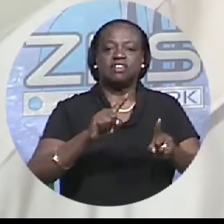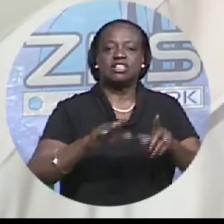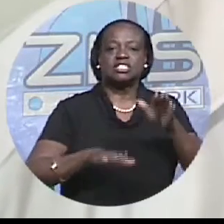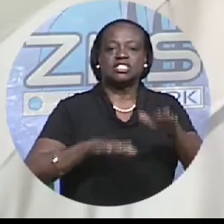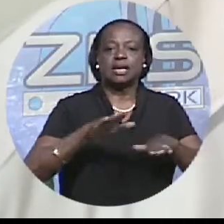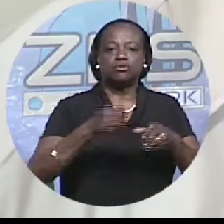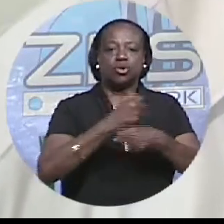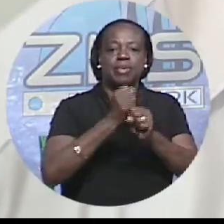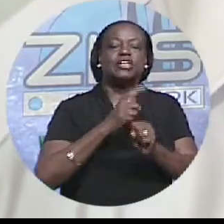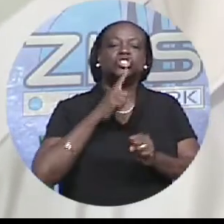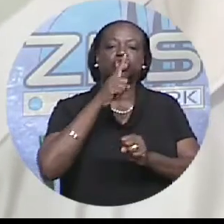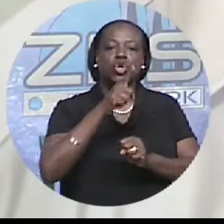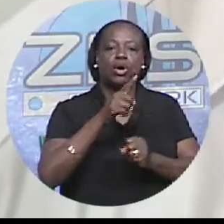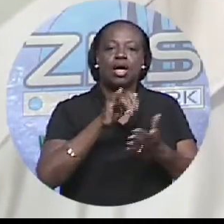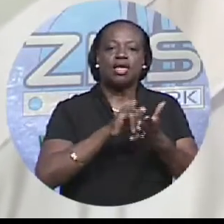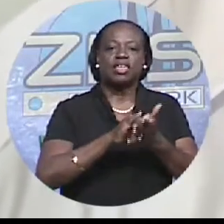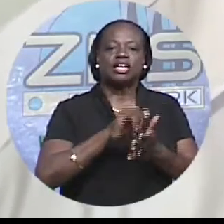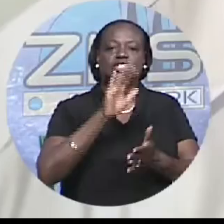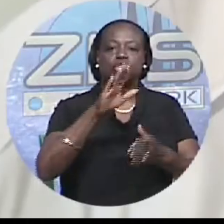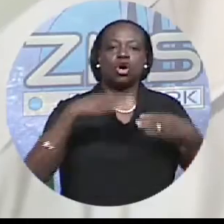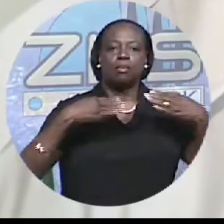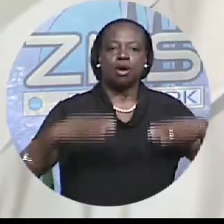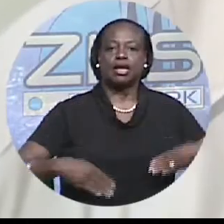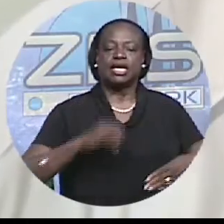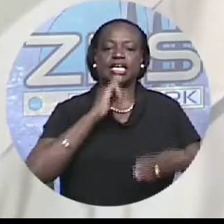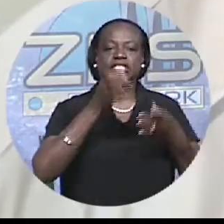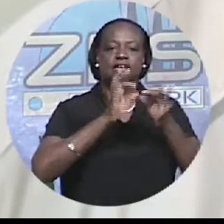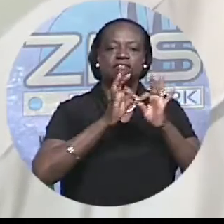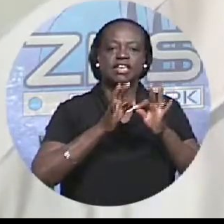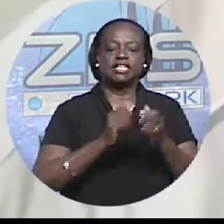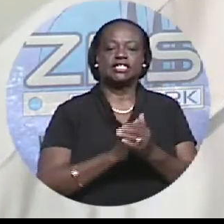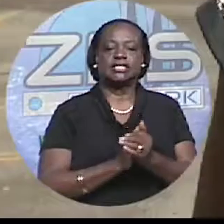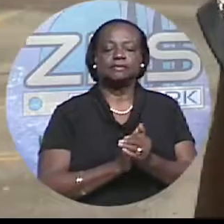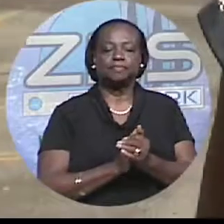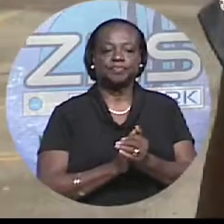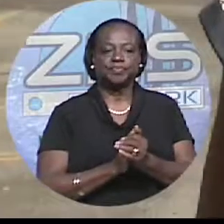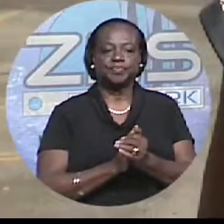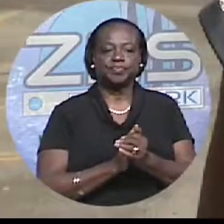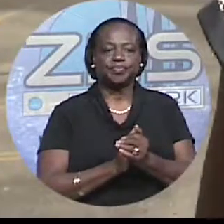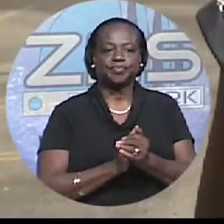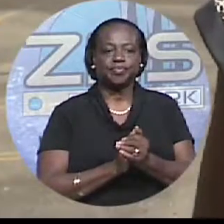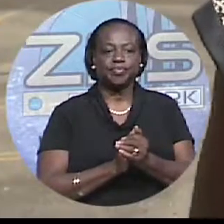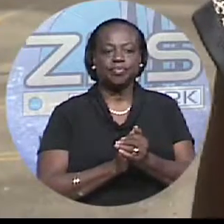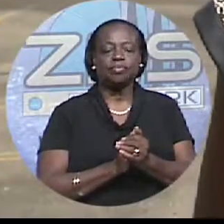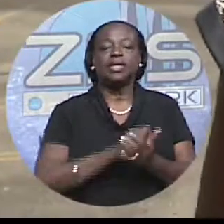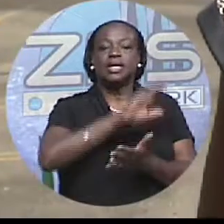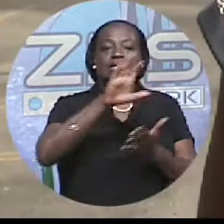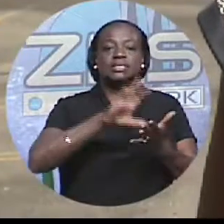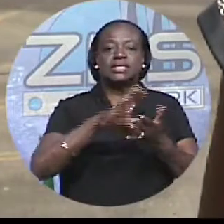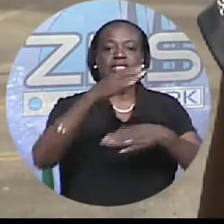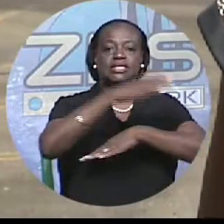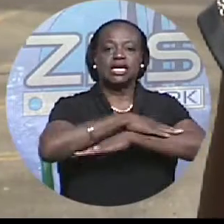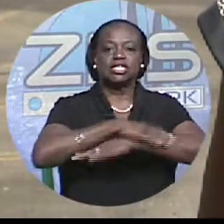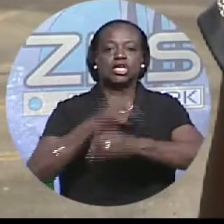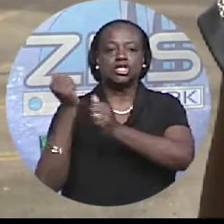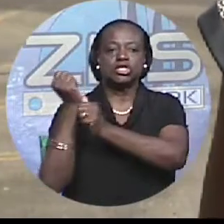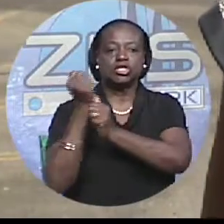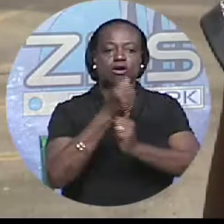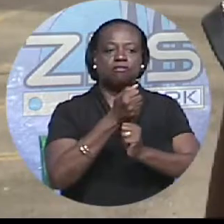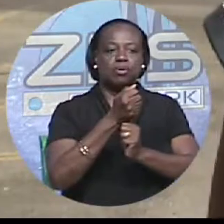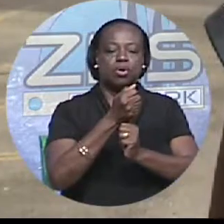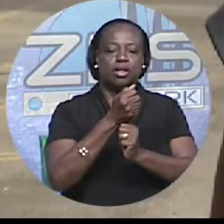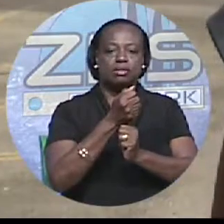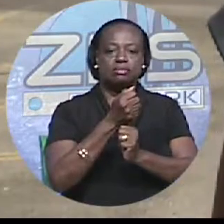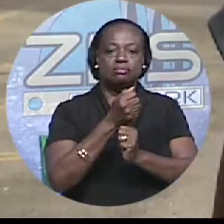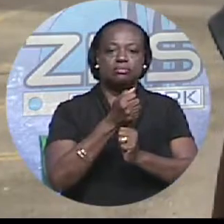to ensure that they come to the stage correct and come with the best physique ever. From the center stage, we go to the softball diamond, where our Julian